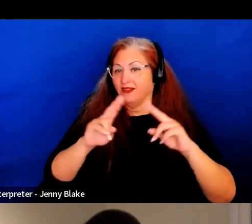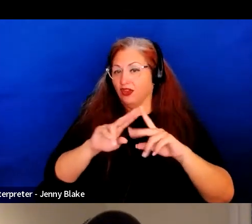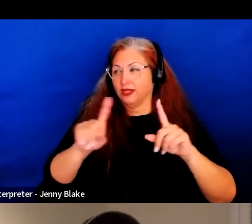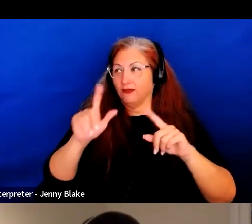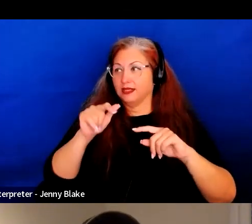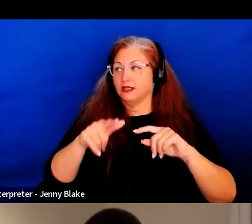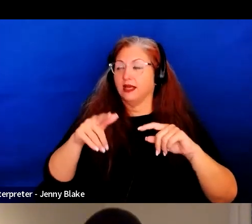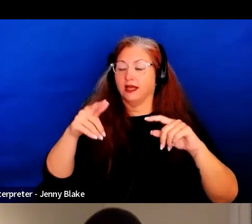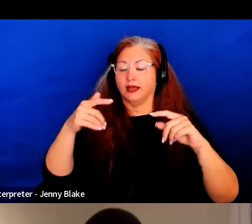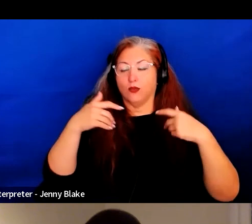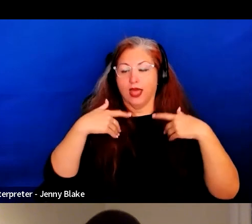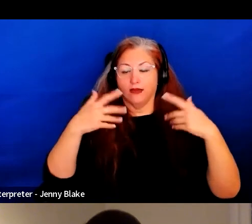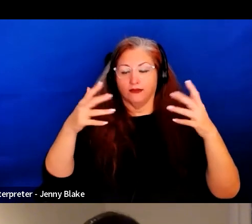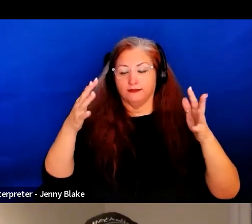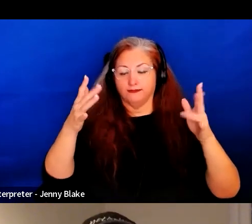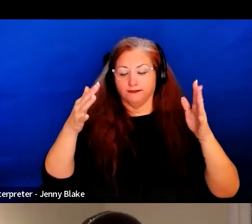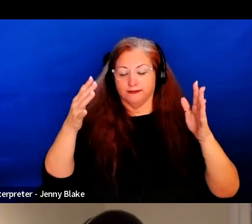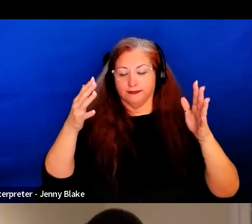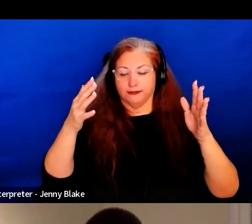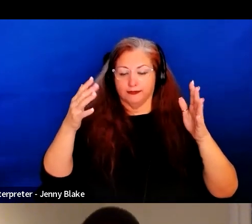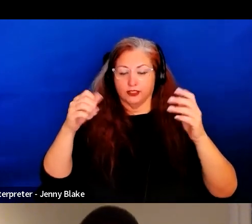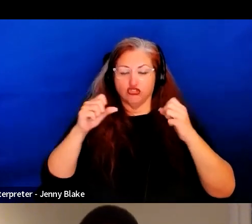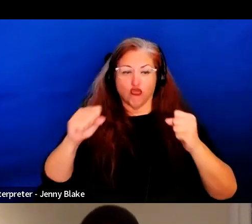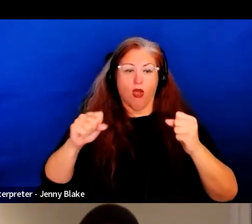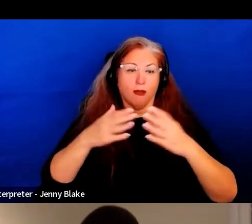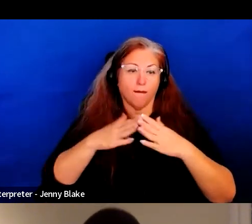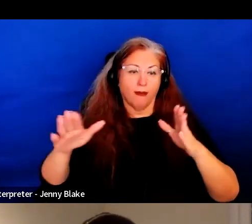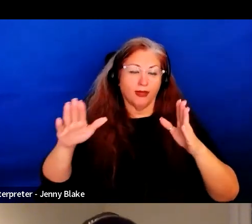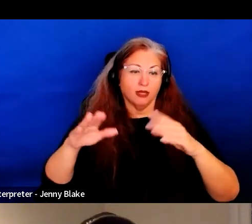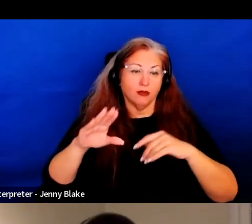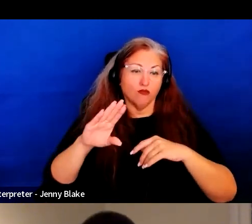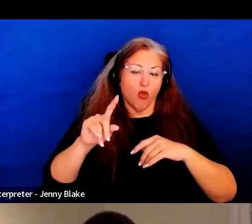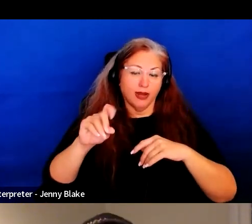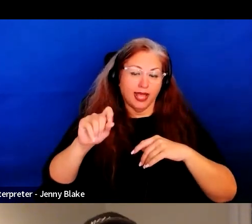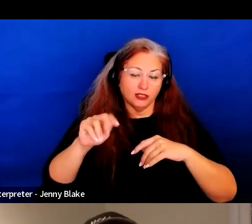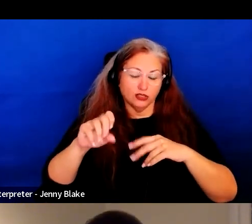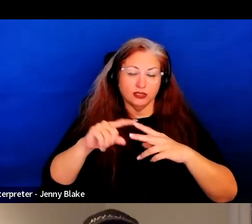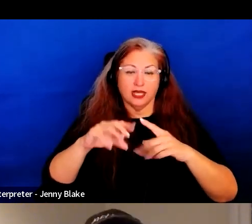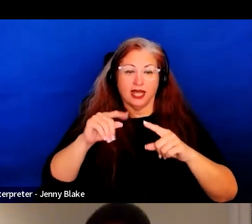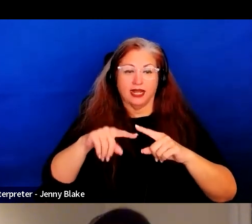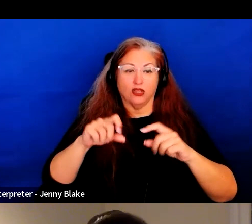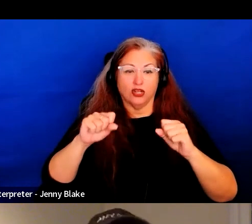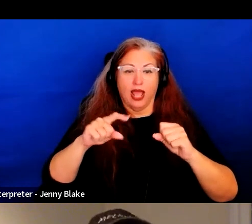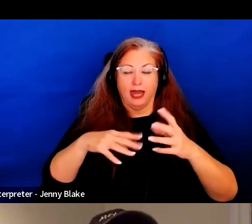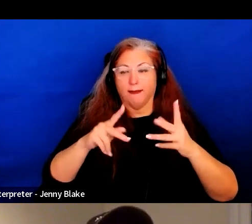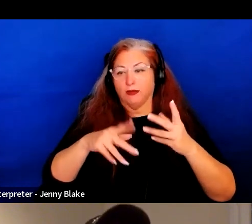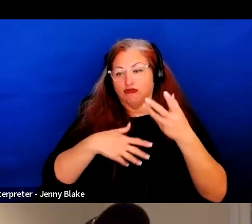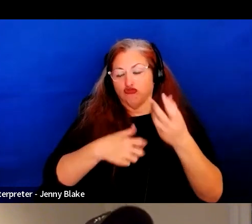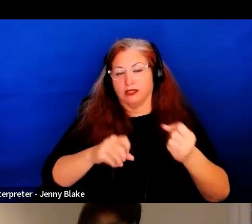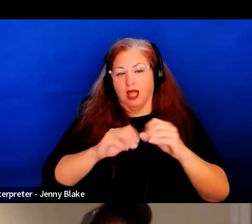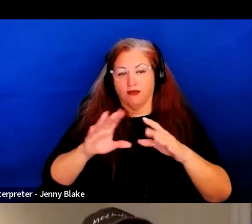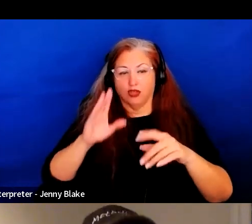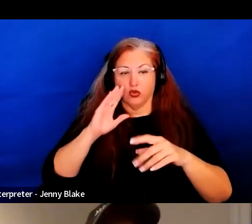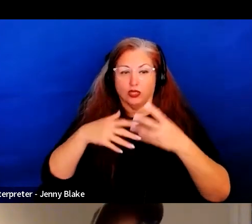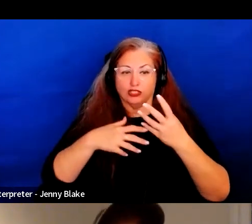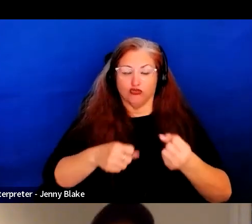because we have, you know, strong public broadcasters and strong public broadcasters that are trusted. Obviously, you know, that trust is